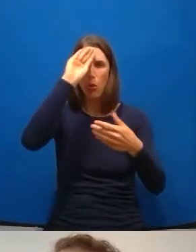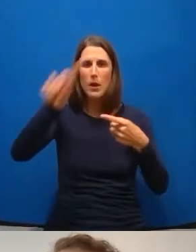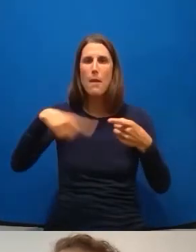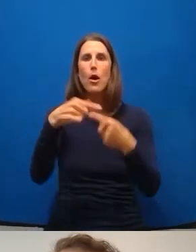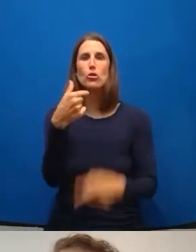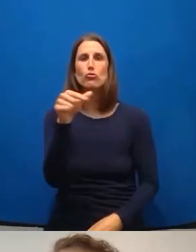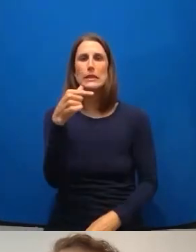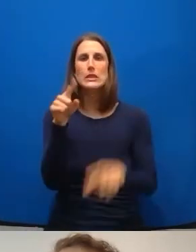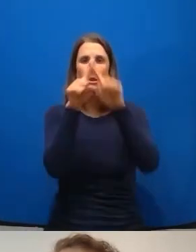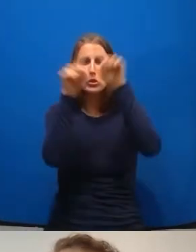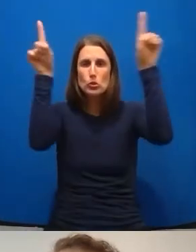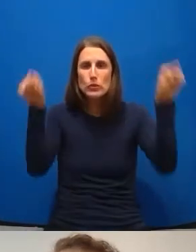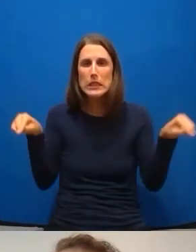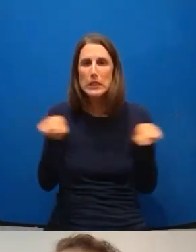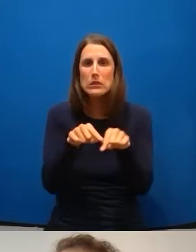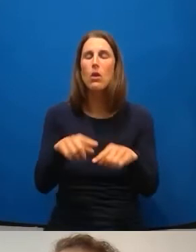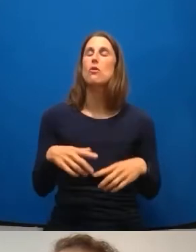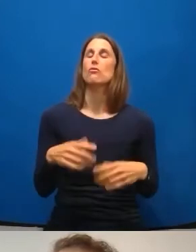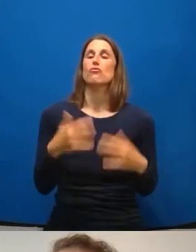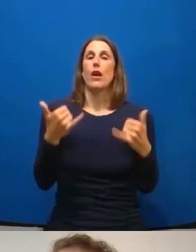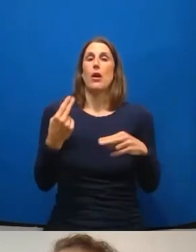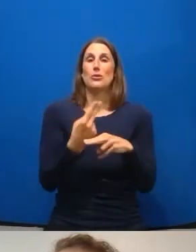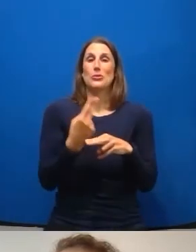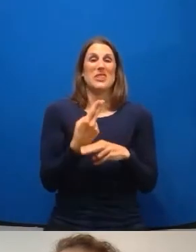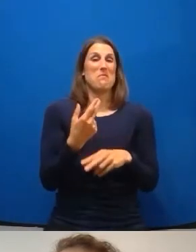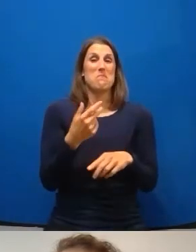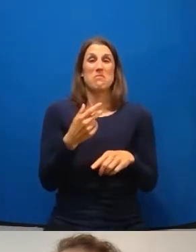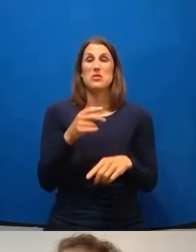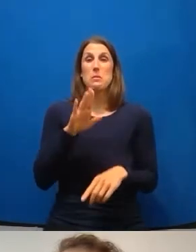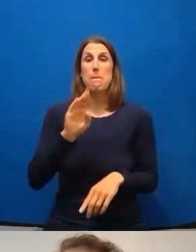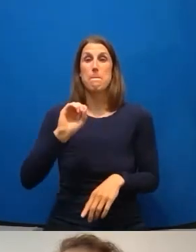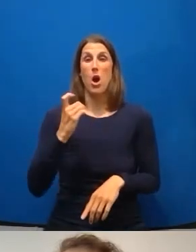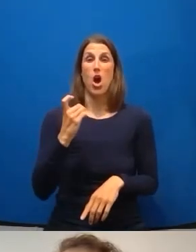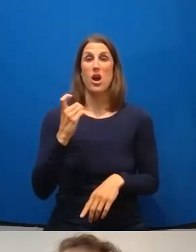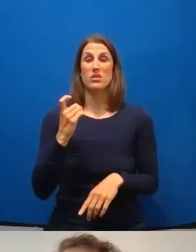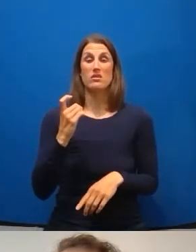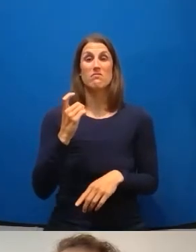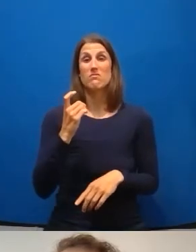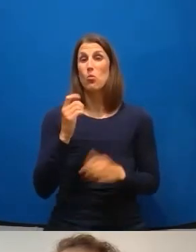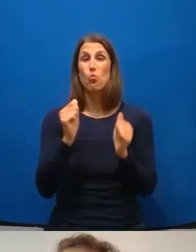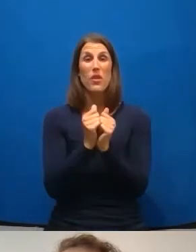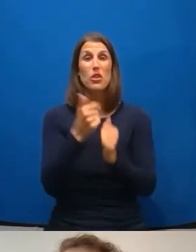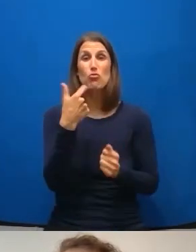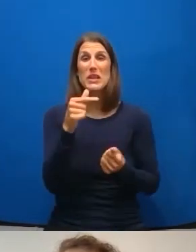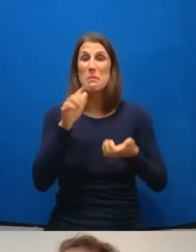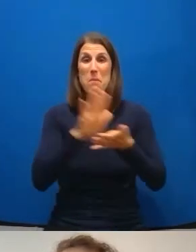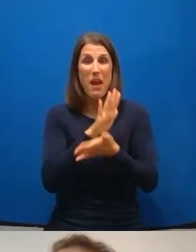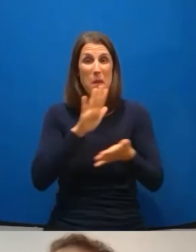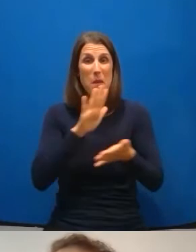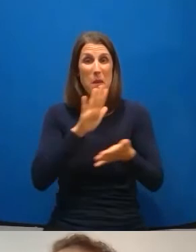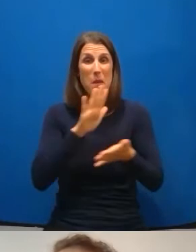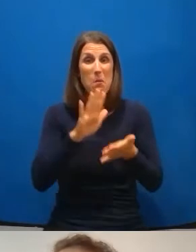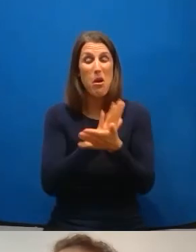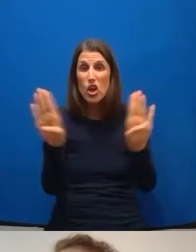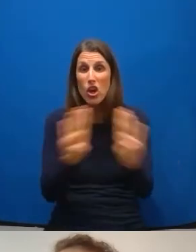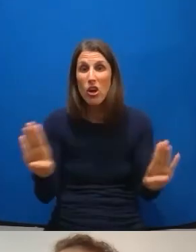magnifying glass and little floating wand with things. But basically it's really fun because I think it's been great for